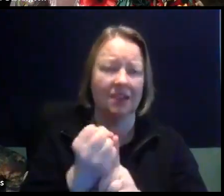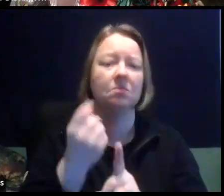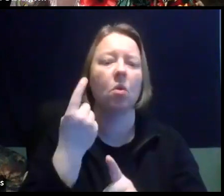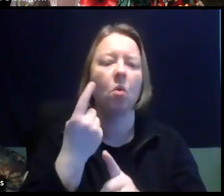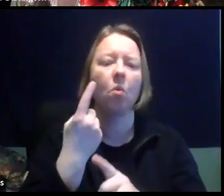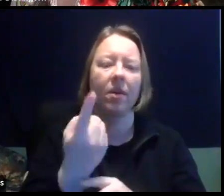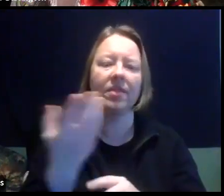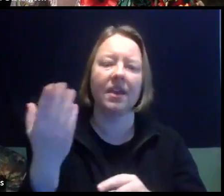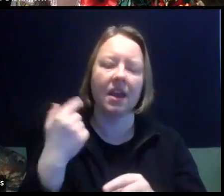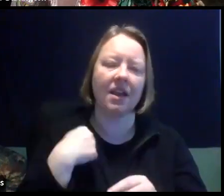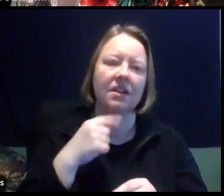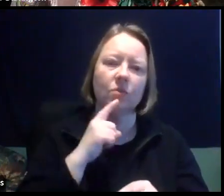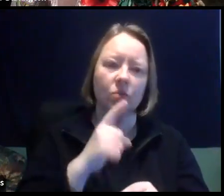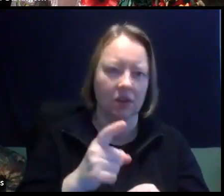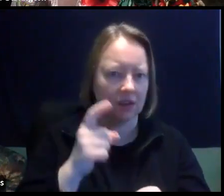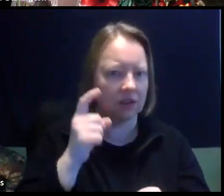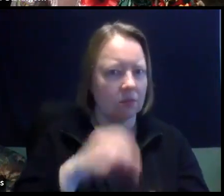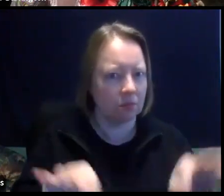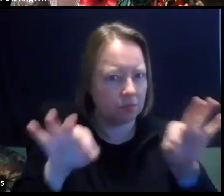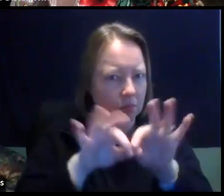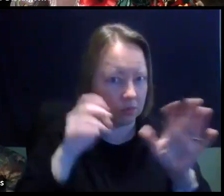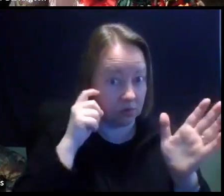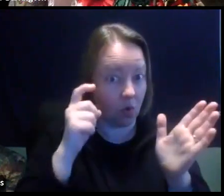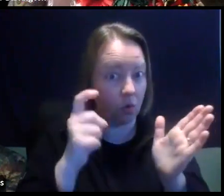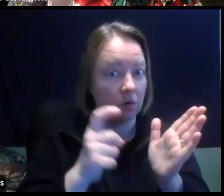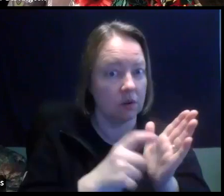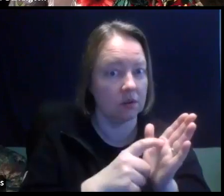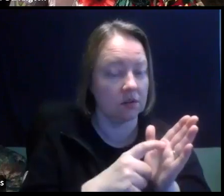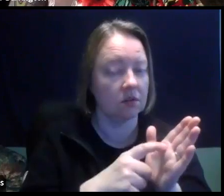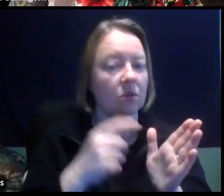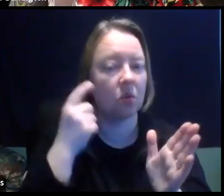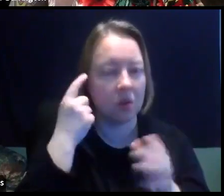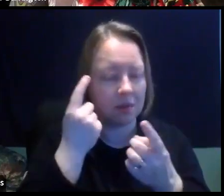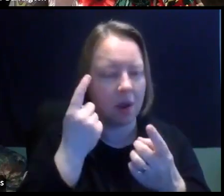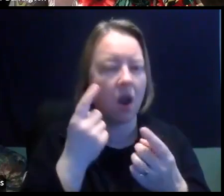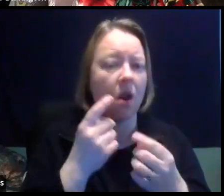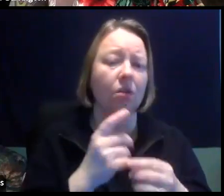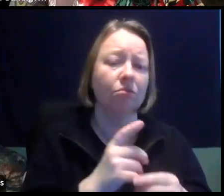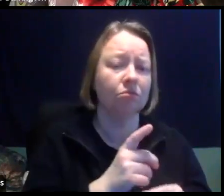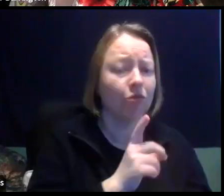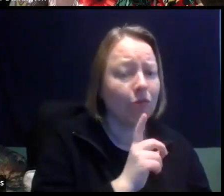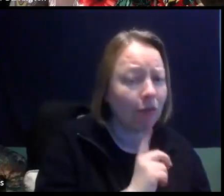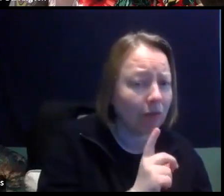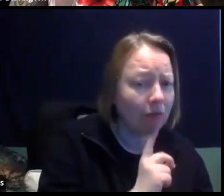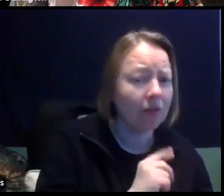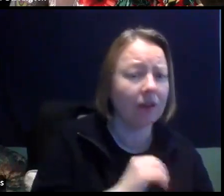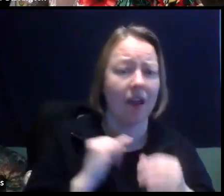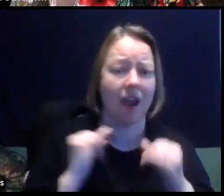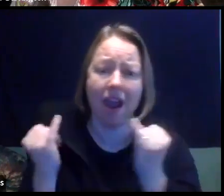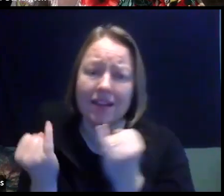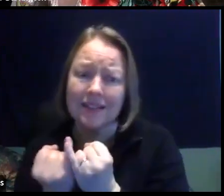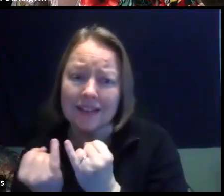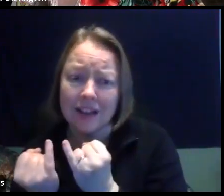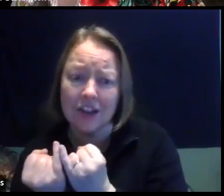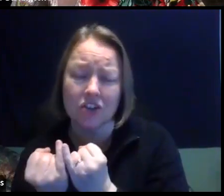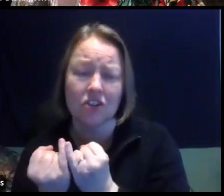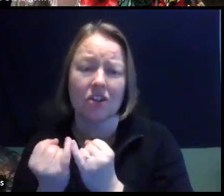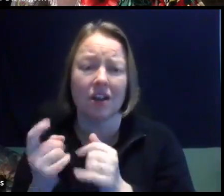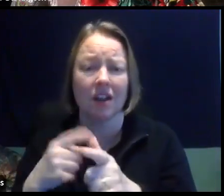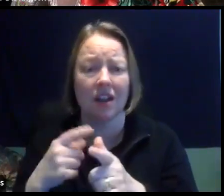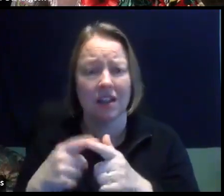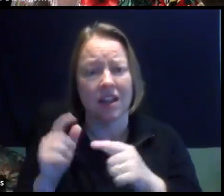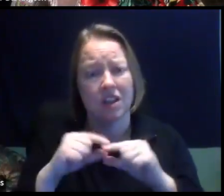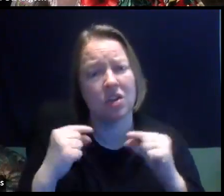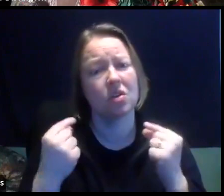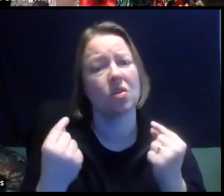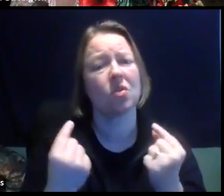or notable is that when we think about loneliness and think about isolation and the chronicity of groups that